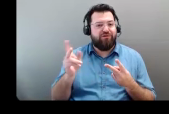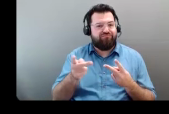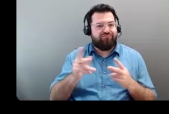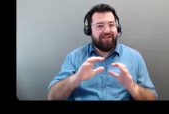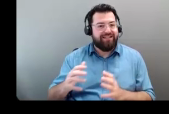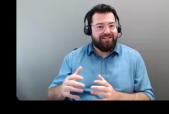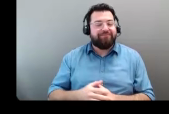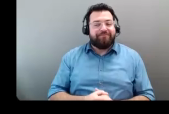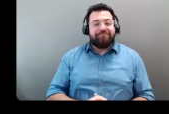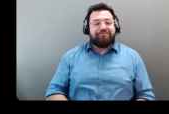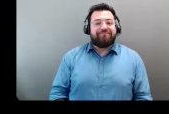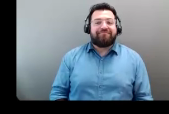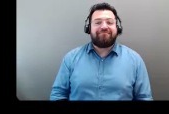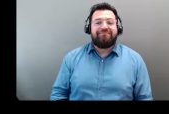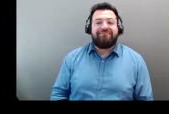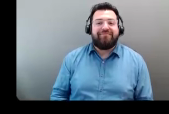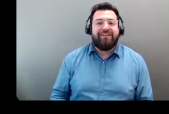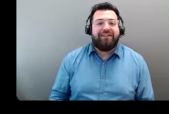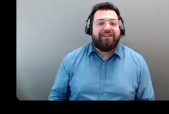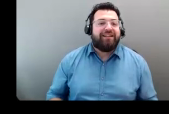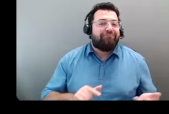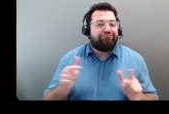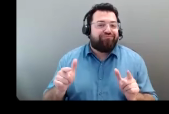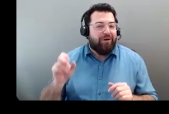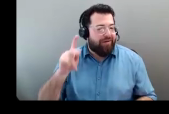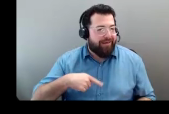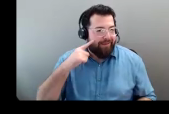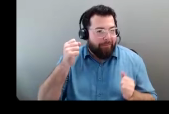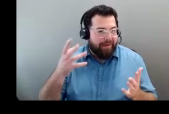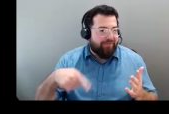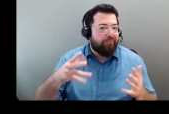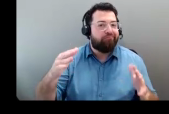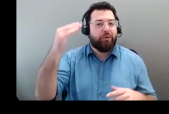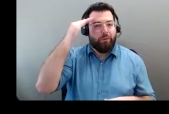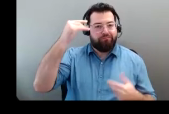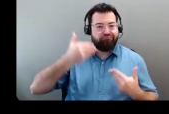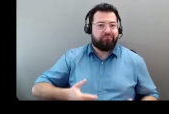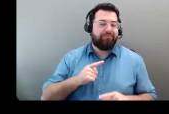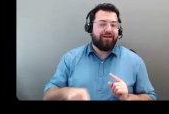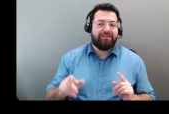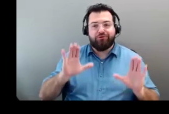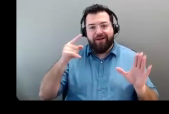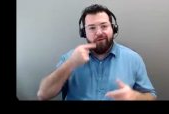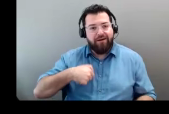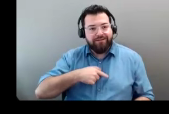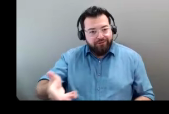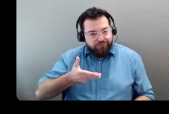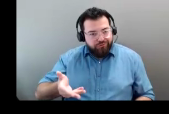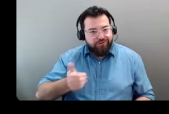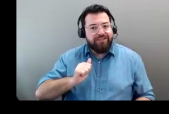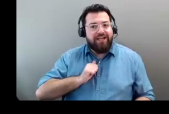That's awesome. Okay, so I think many of you may know who I am, but it's always good to introduce ourselves. I've been doing this for a